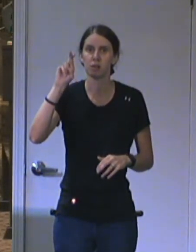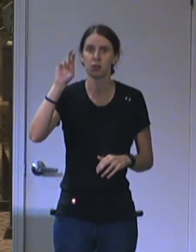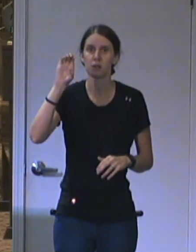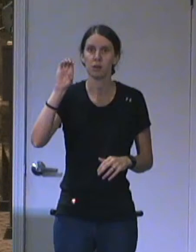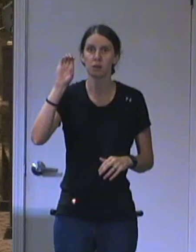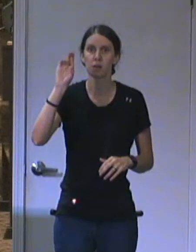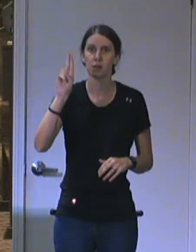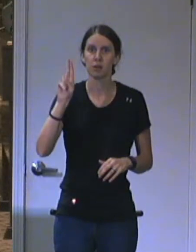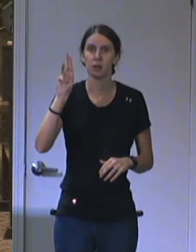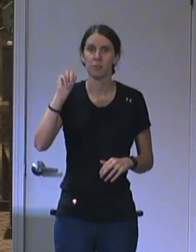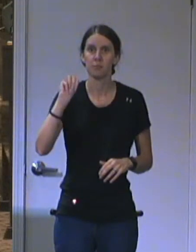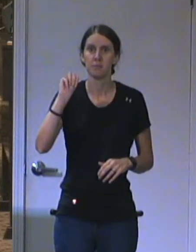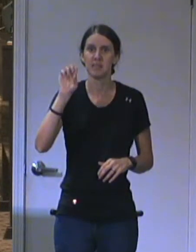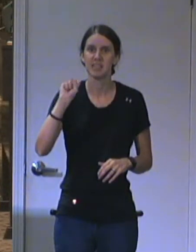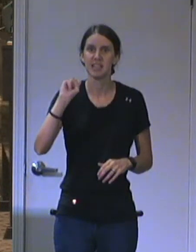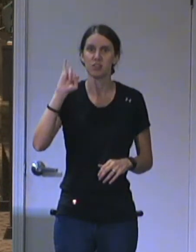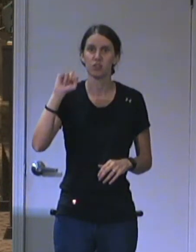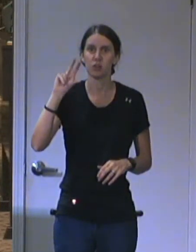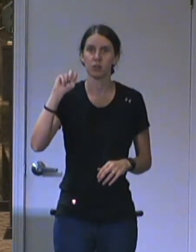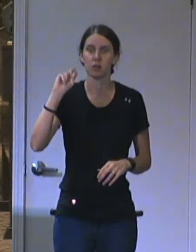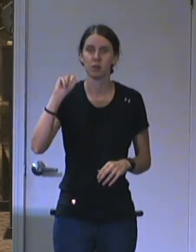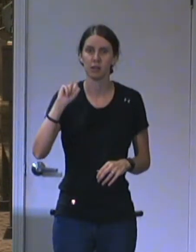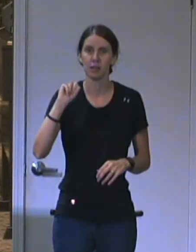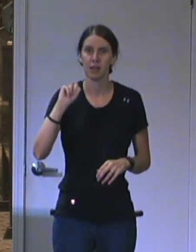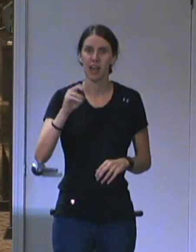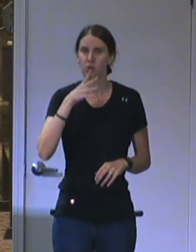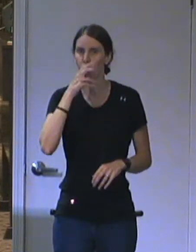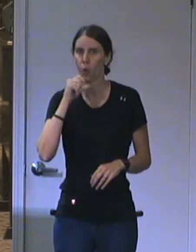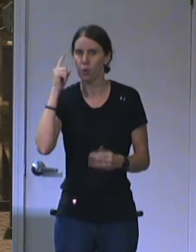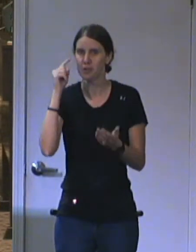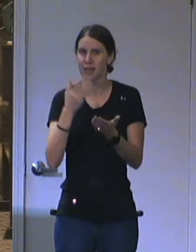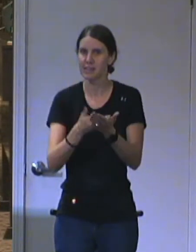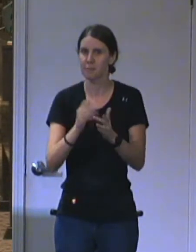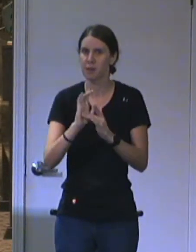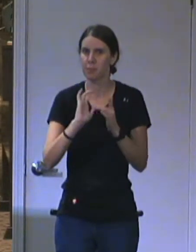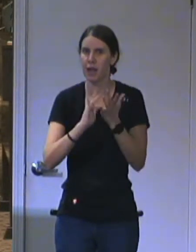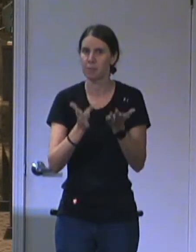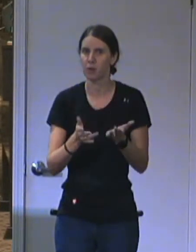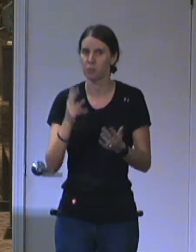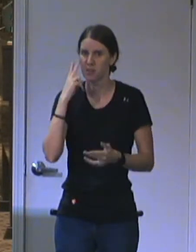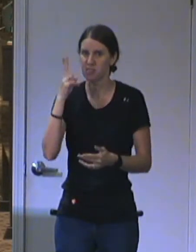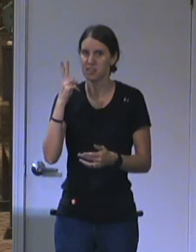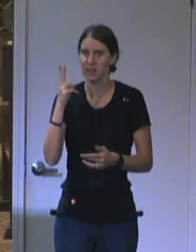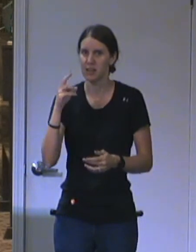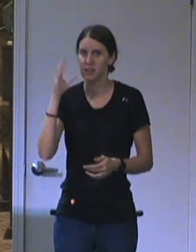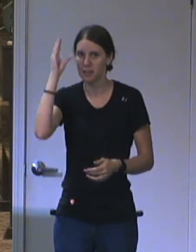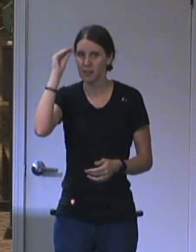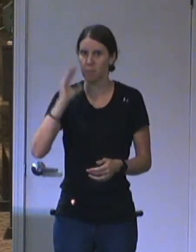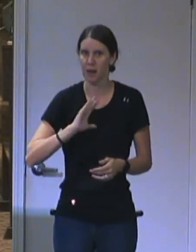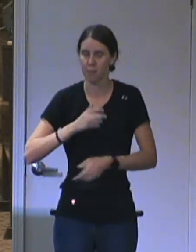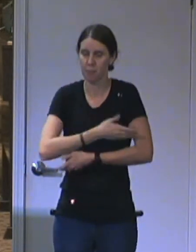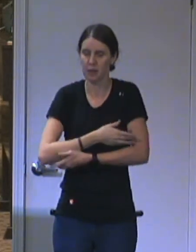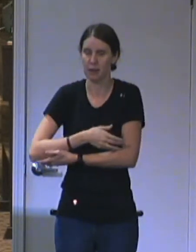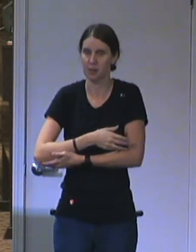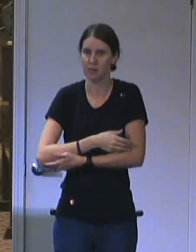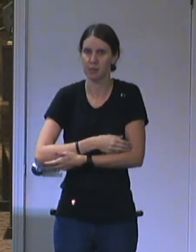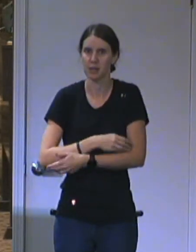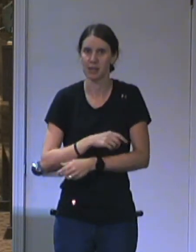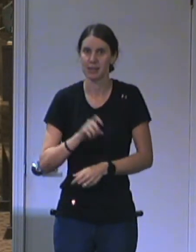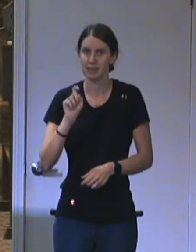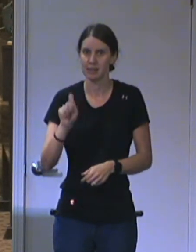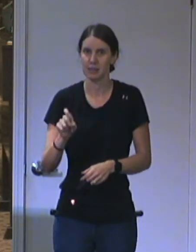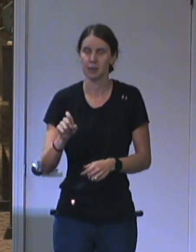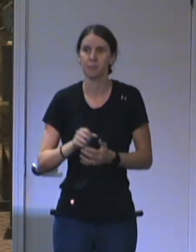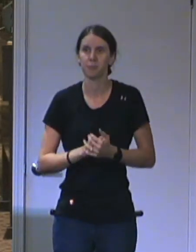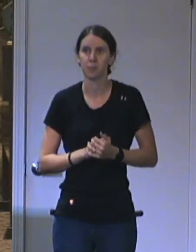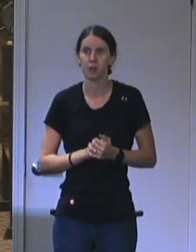for the males of the rituals that were involved in the law. And he says, you watch out for the